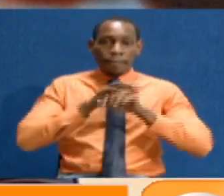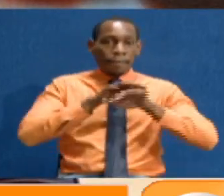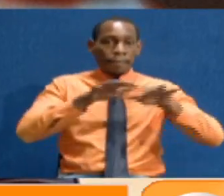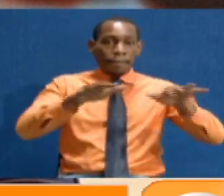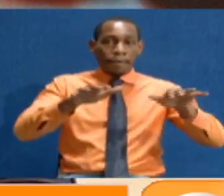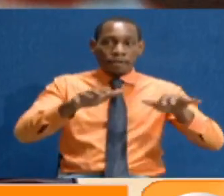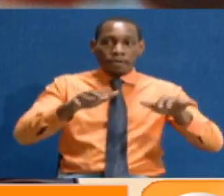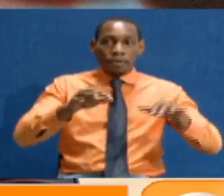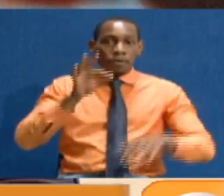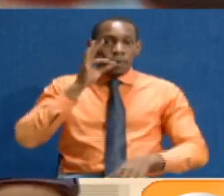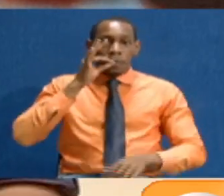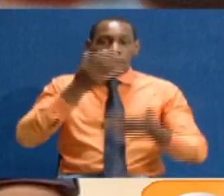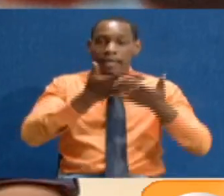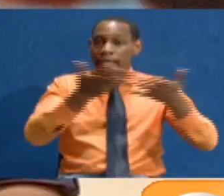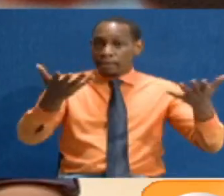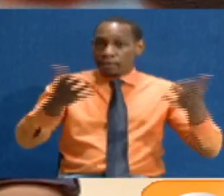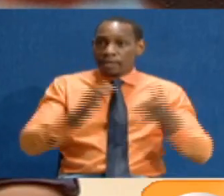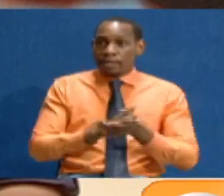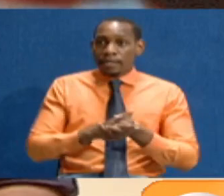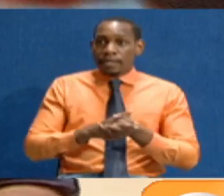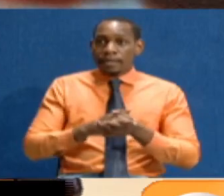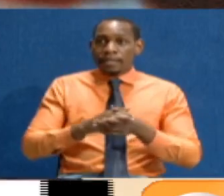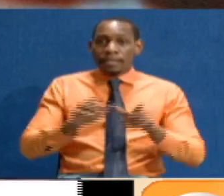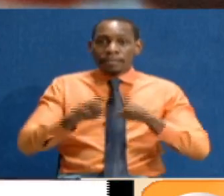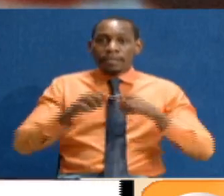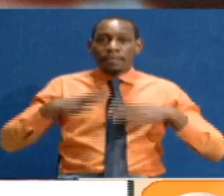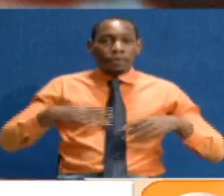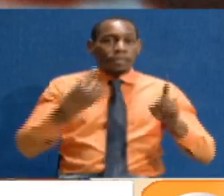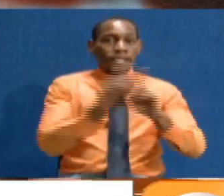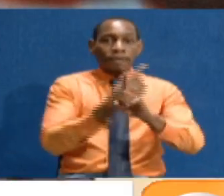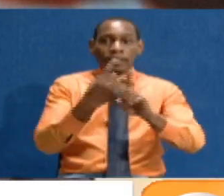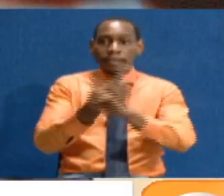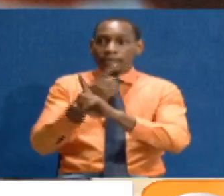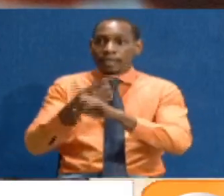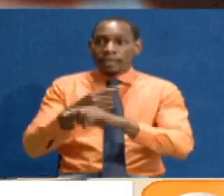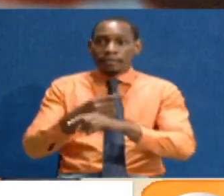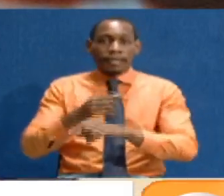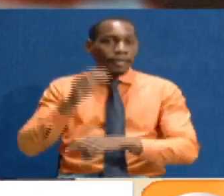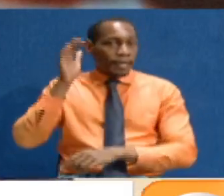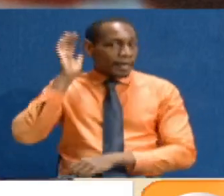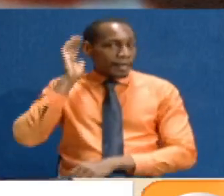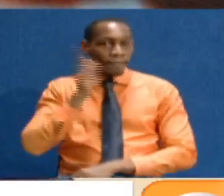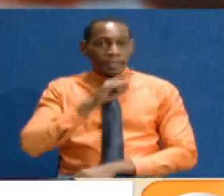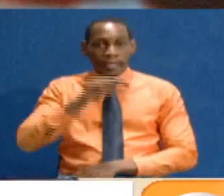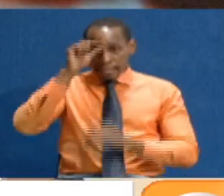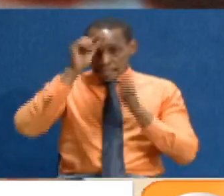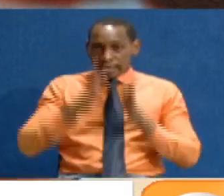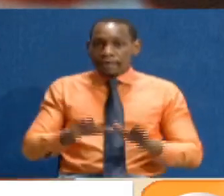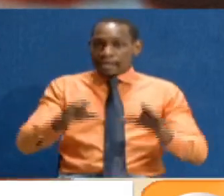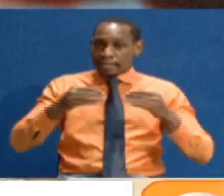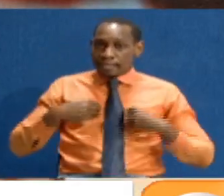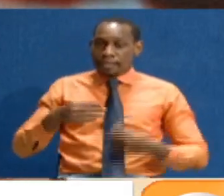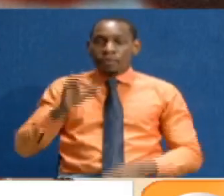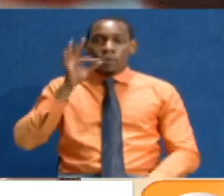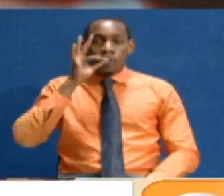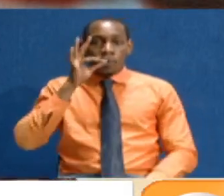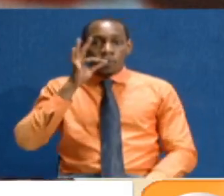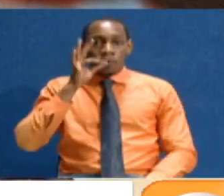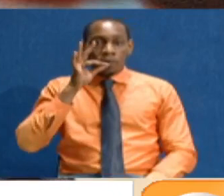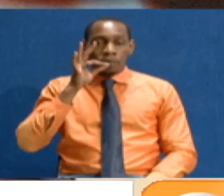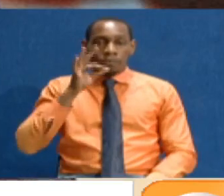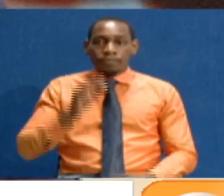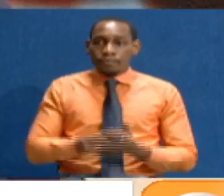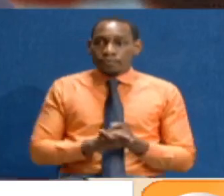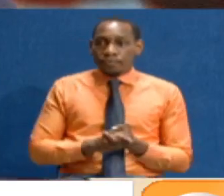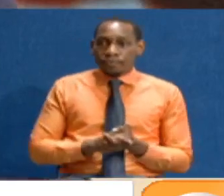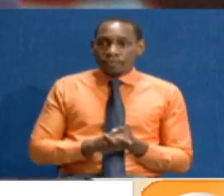of weed everywhere, and even the consumers are all different. I mean, we've had governors confessing they use weed, we've had MPs